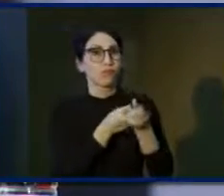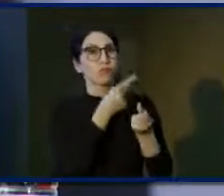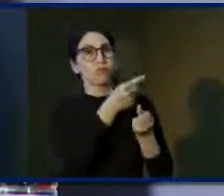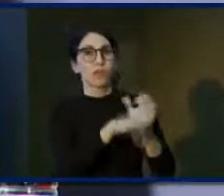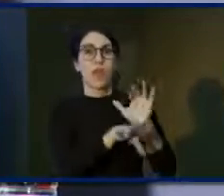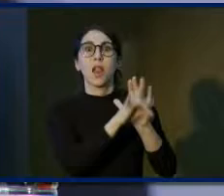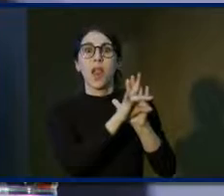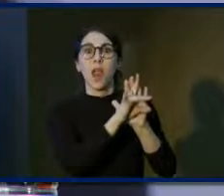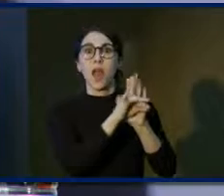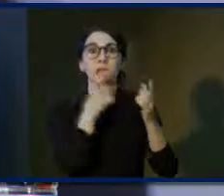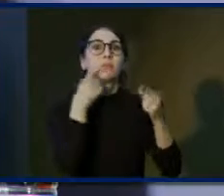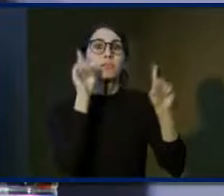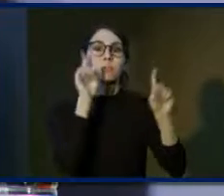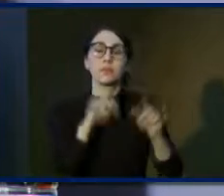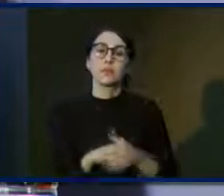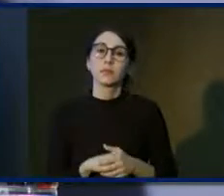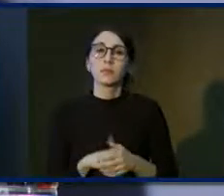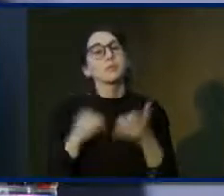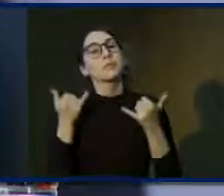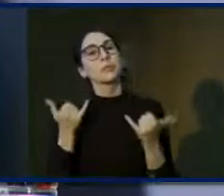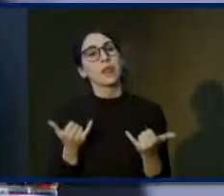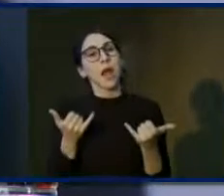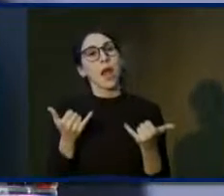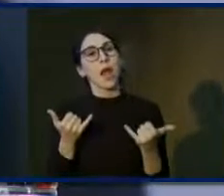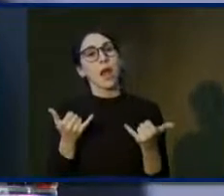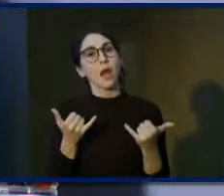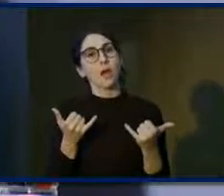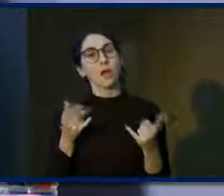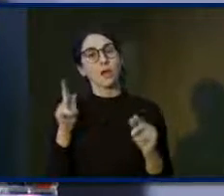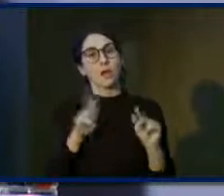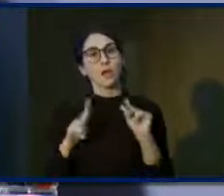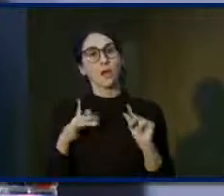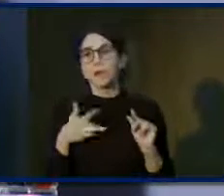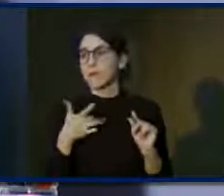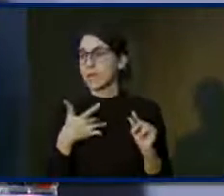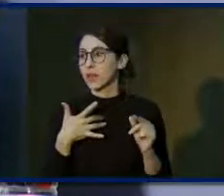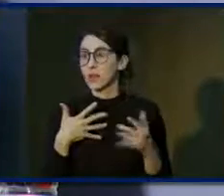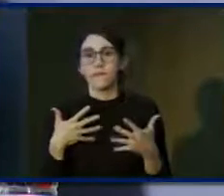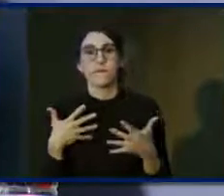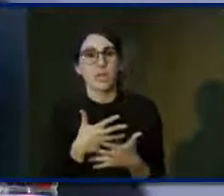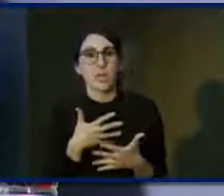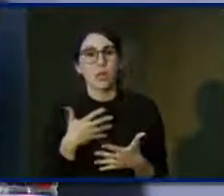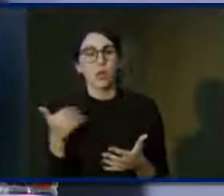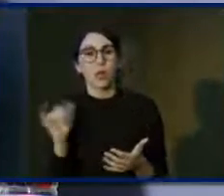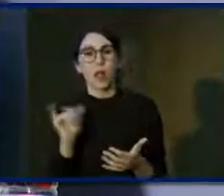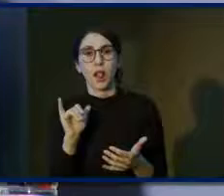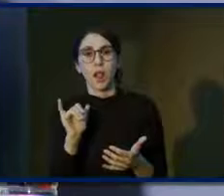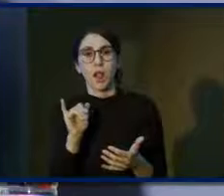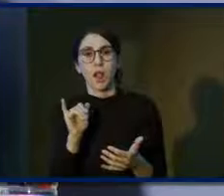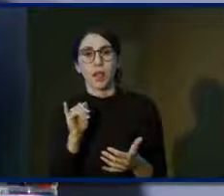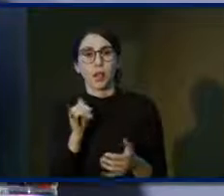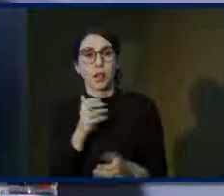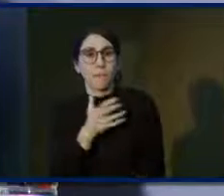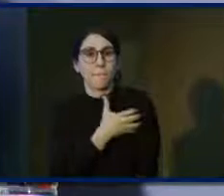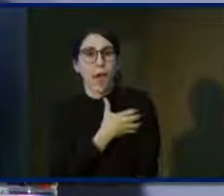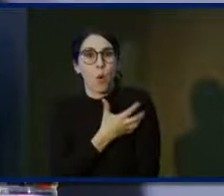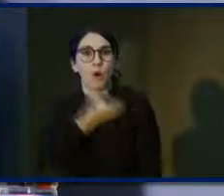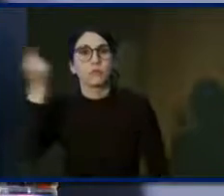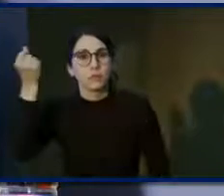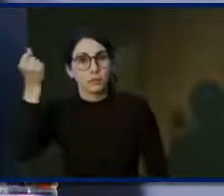that there is this fear of power, that they have lost their power.